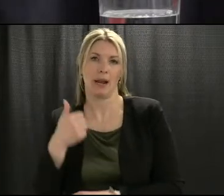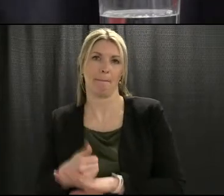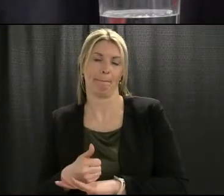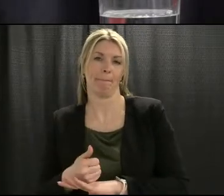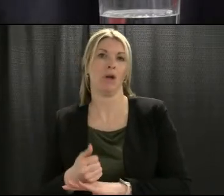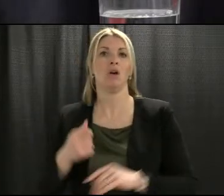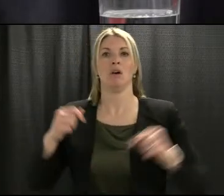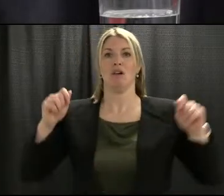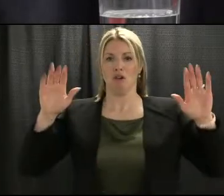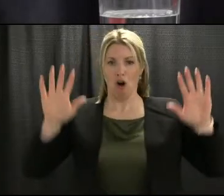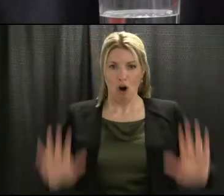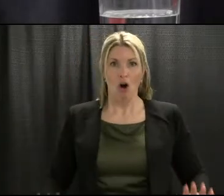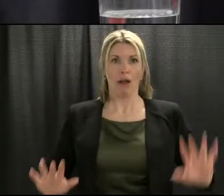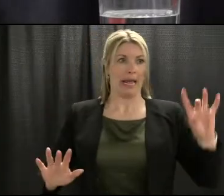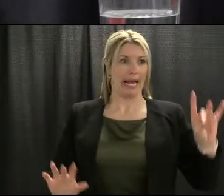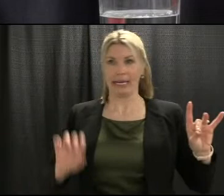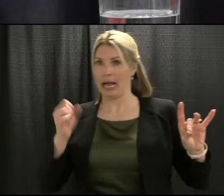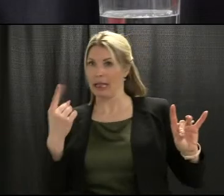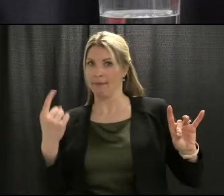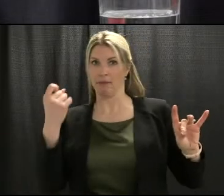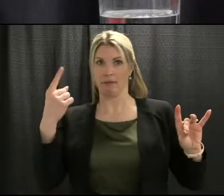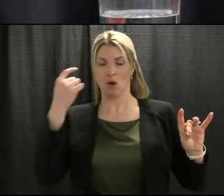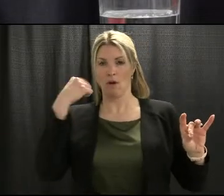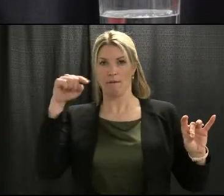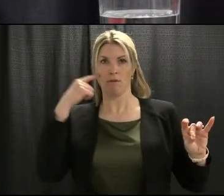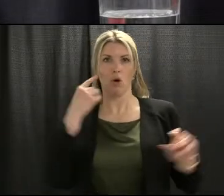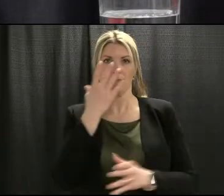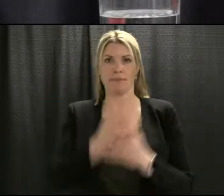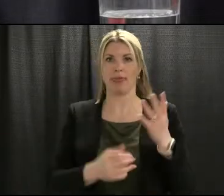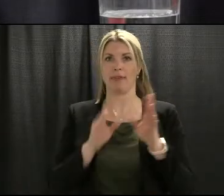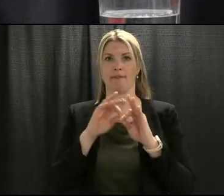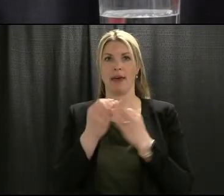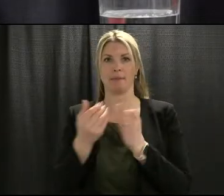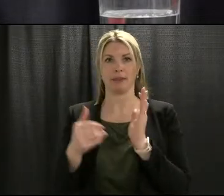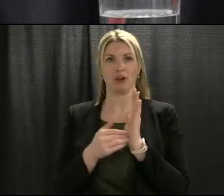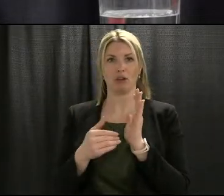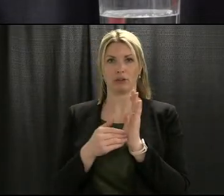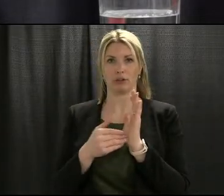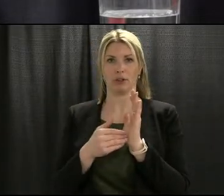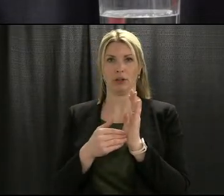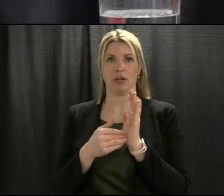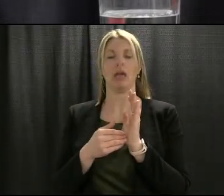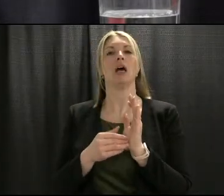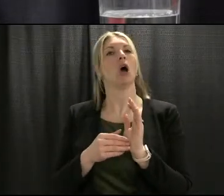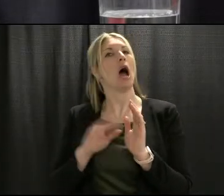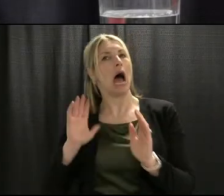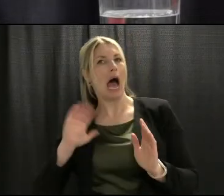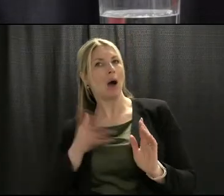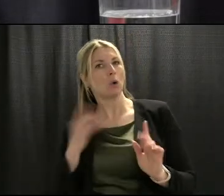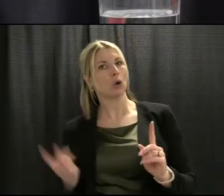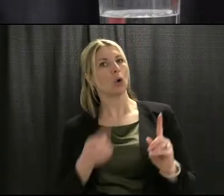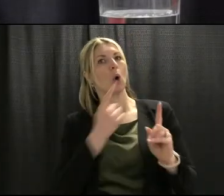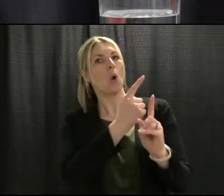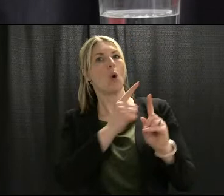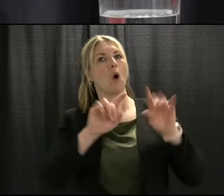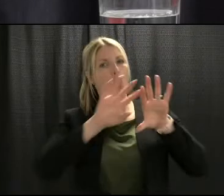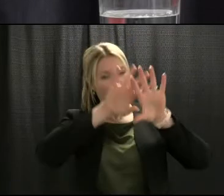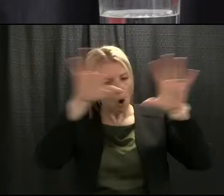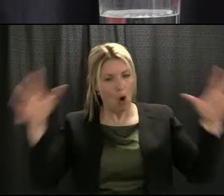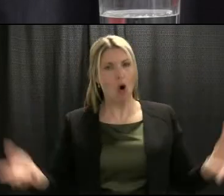Additional teams will be implemented over the next 4 years until we reach our goal of 35 teams across the